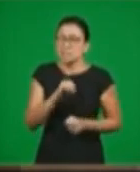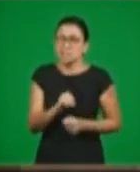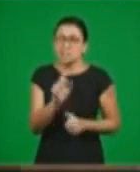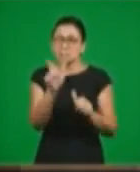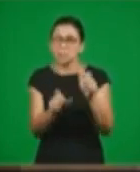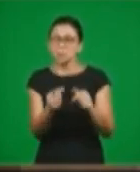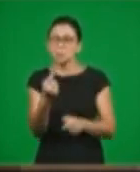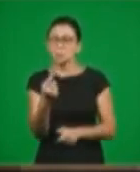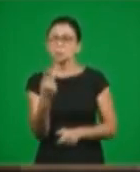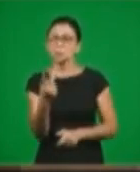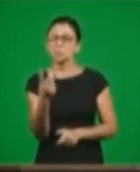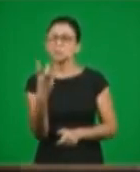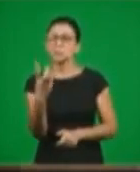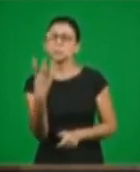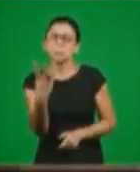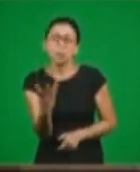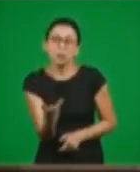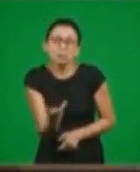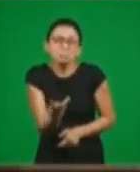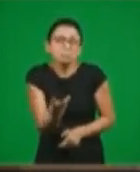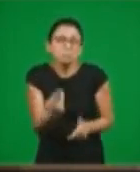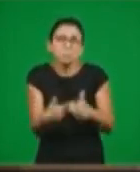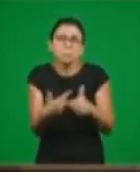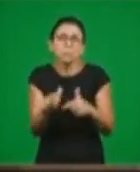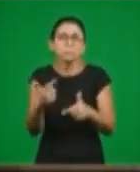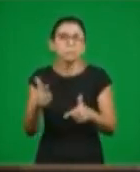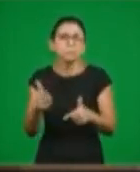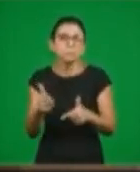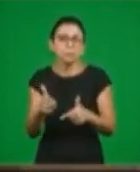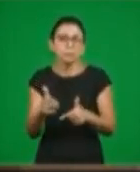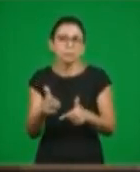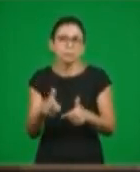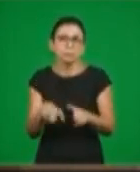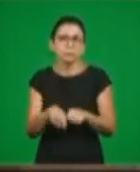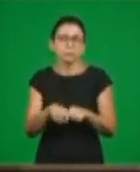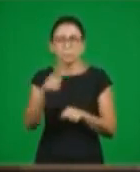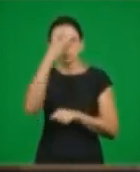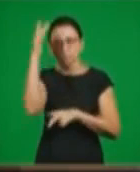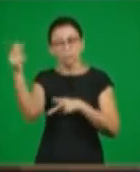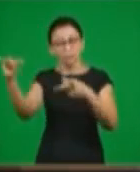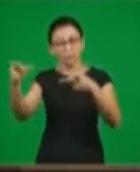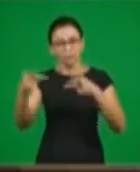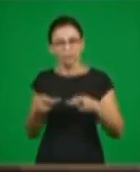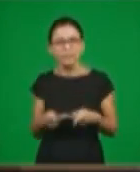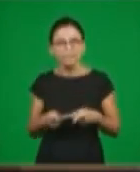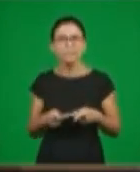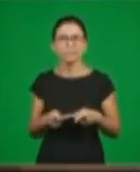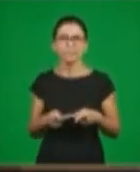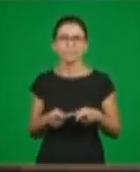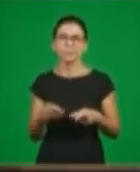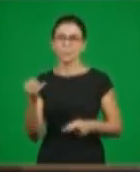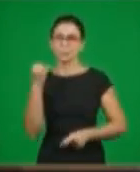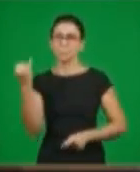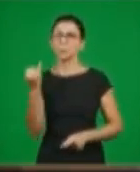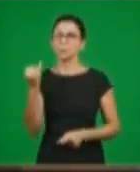Hosea. There's a weird group, you know, they're visiting, but the light, it's on right